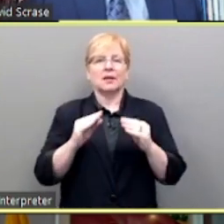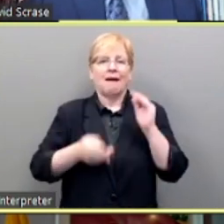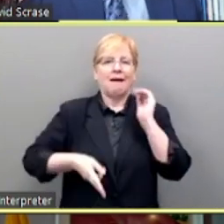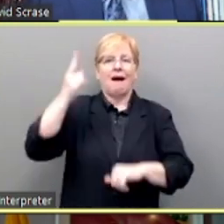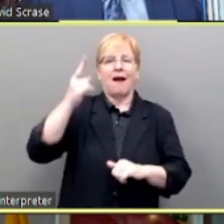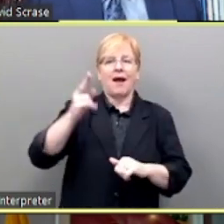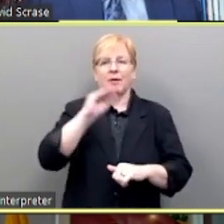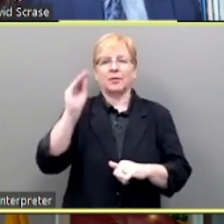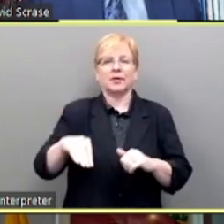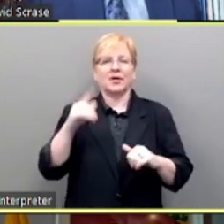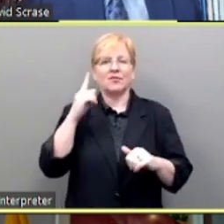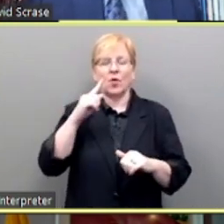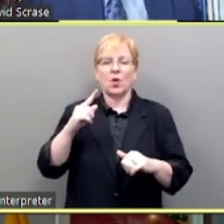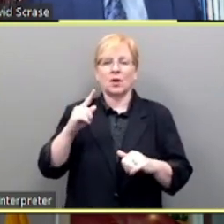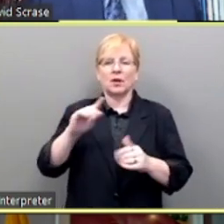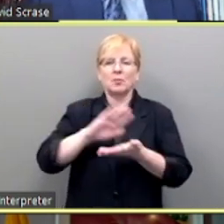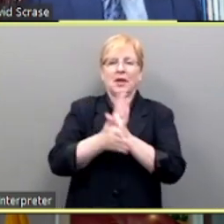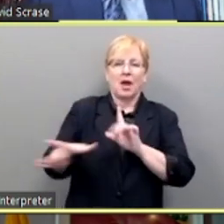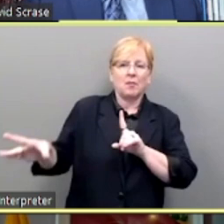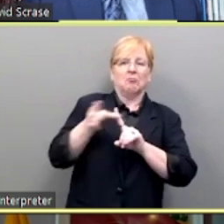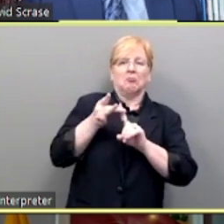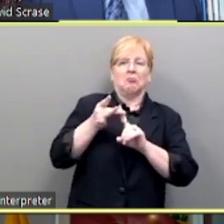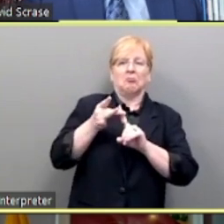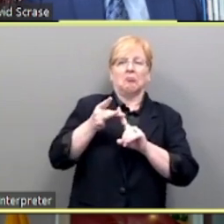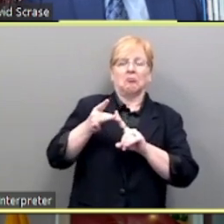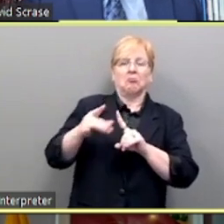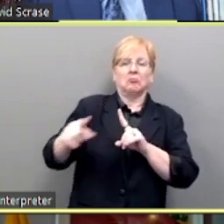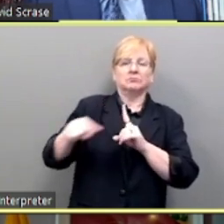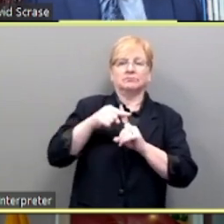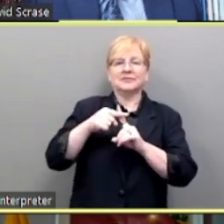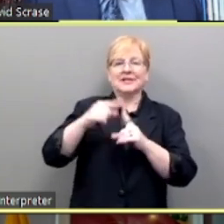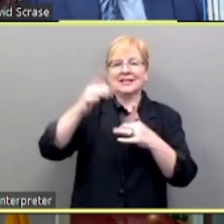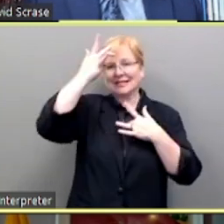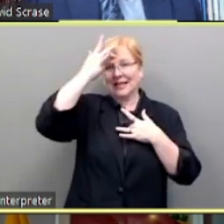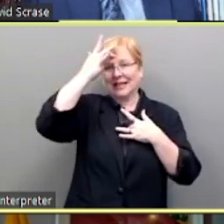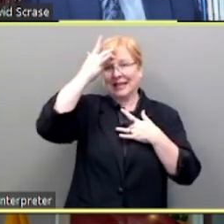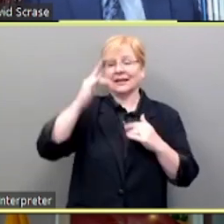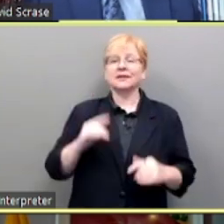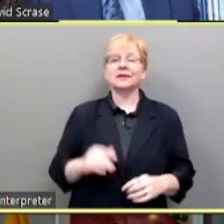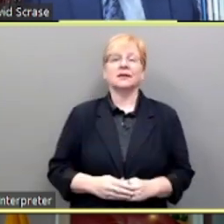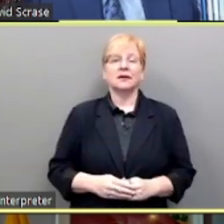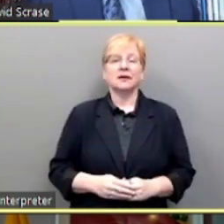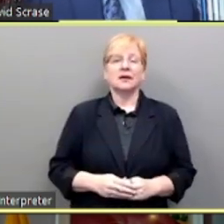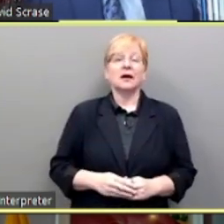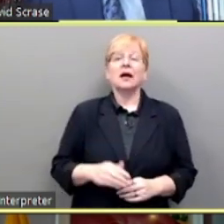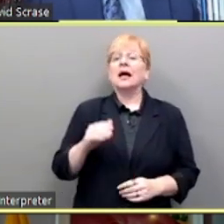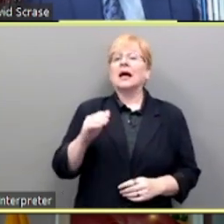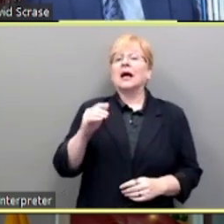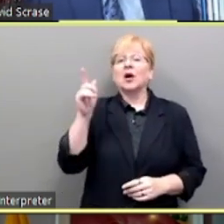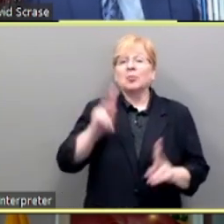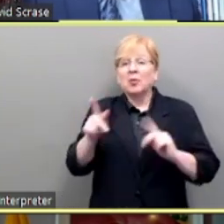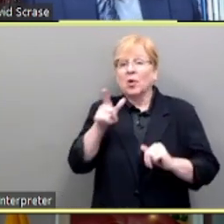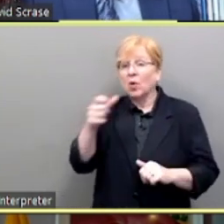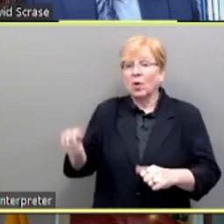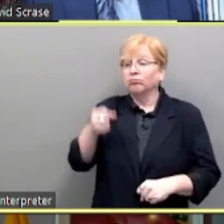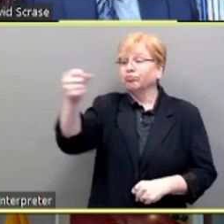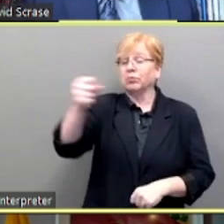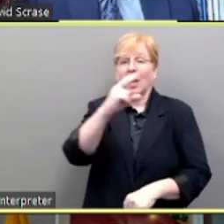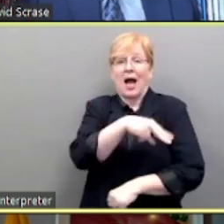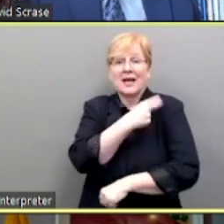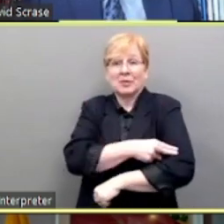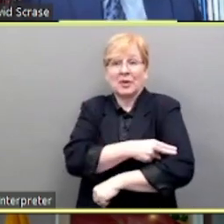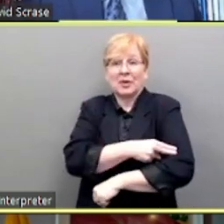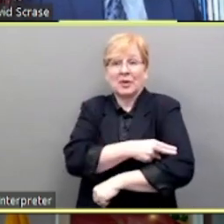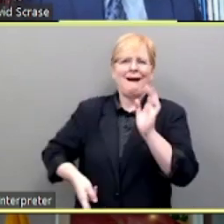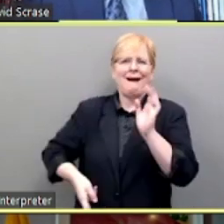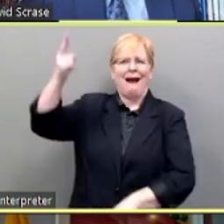to spread it to others if you're unvaccinated. Hospitalizations, 25 times more likely still, if unvaccinated,